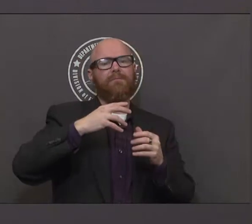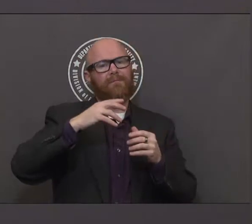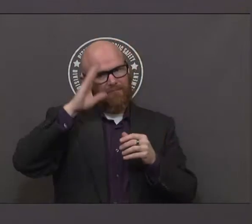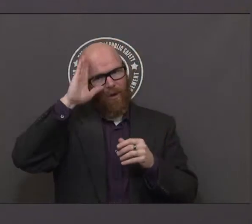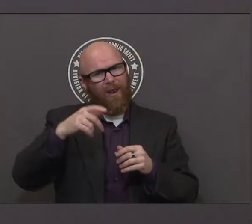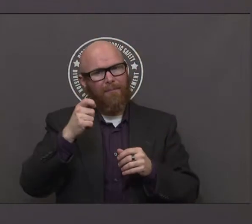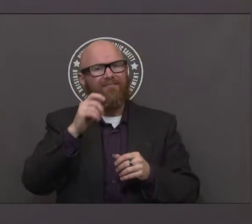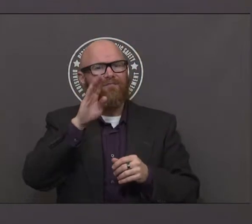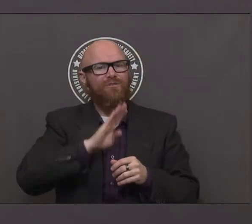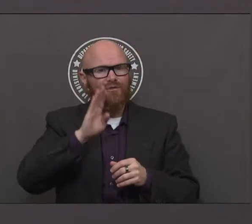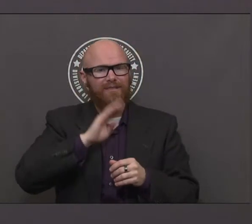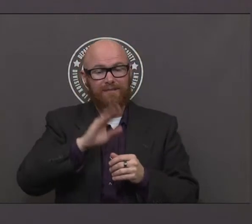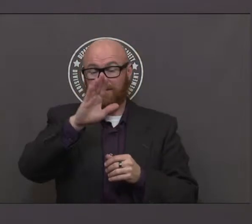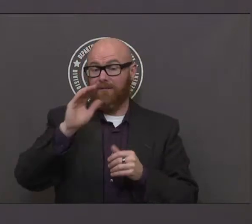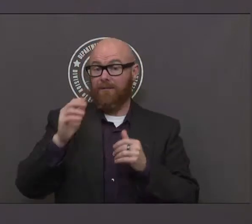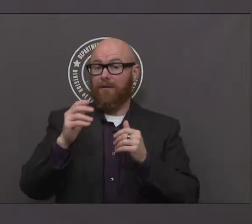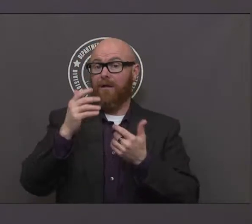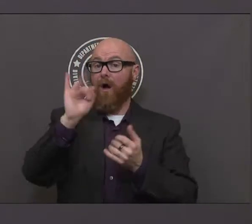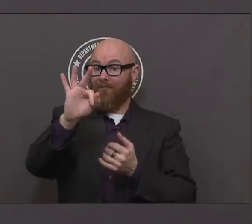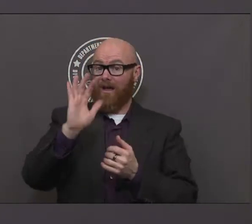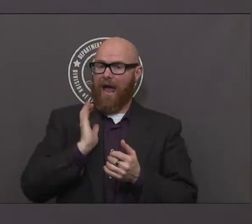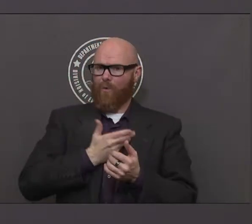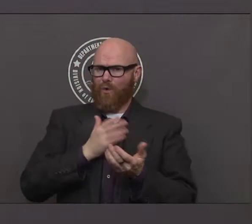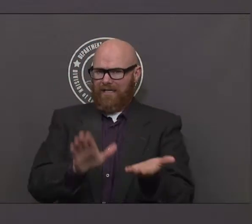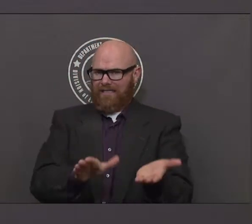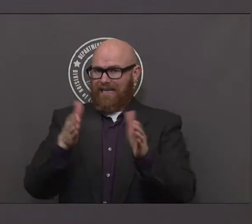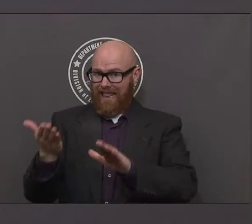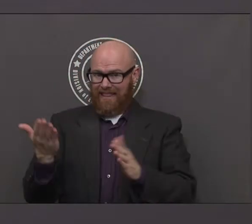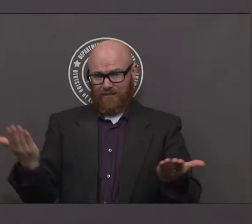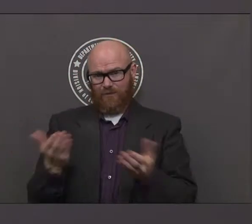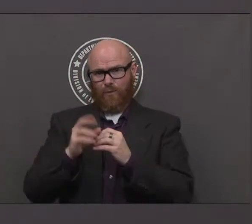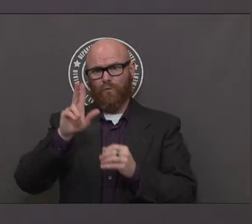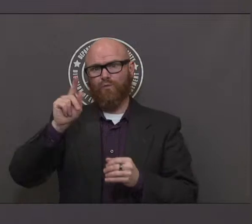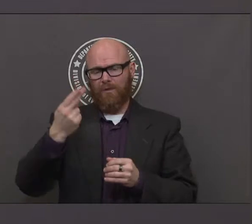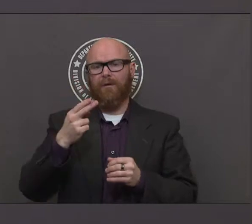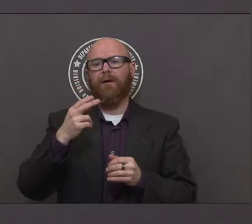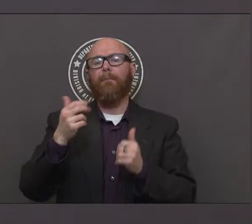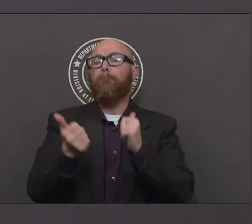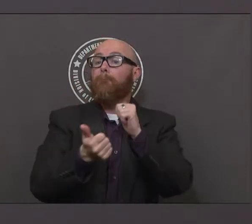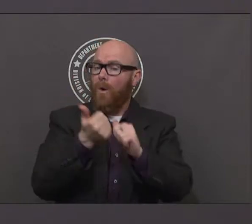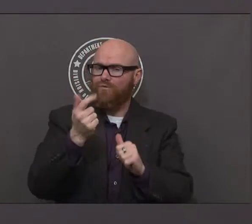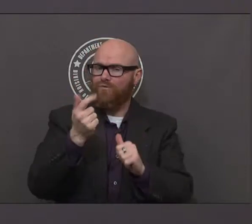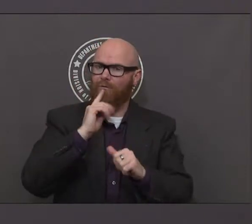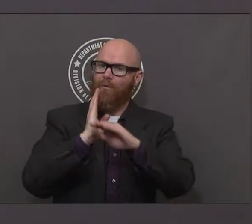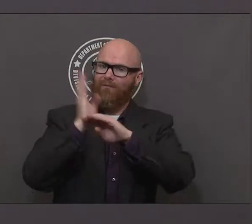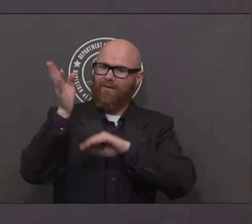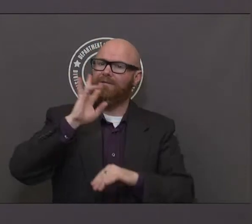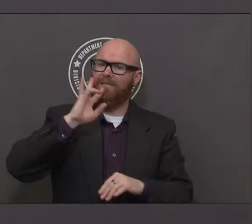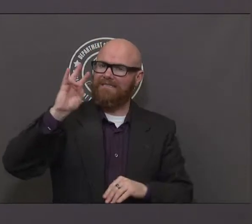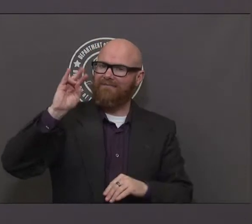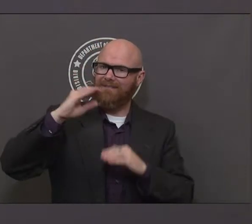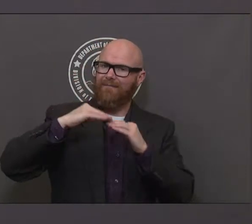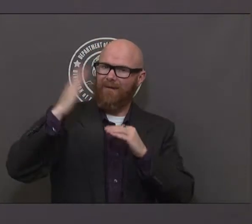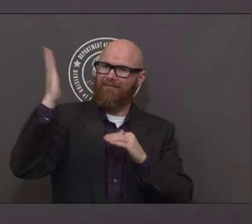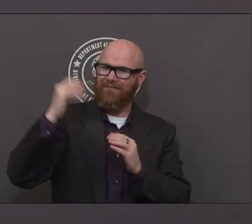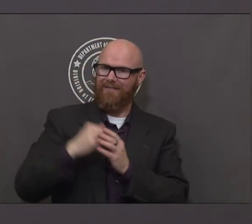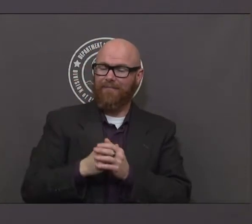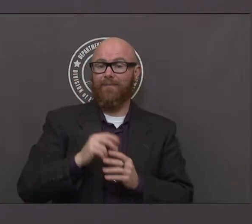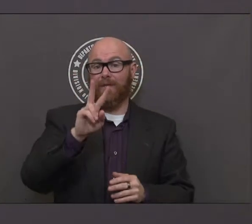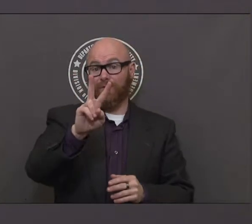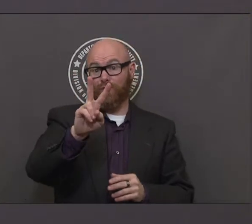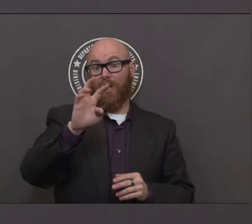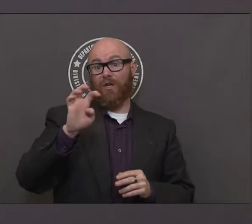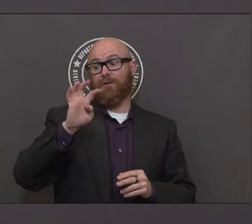are age 70 and older. So we picked 70, again, knowing that we didn't have near enough vaccine. 240,000 people